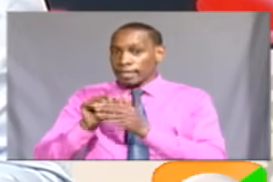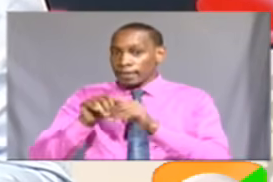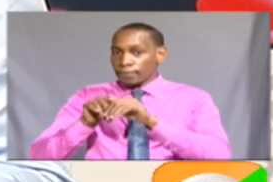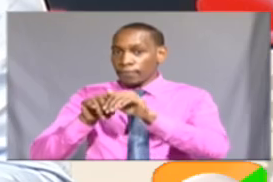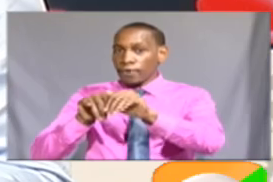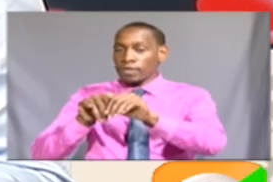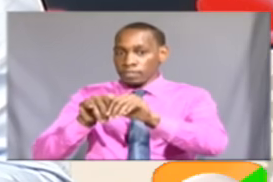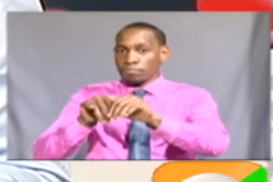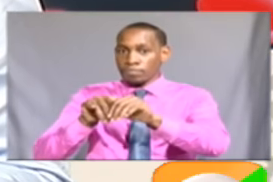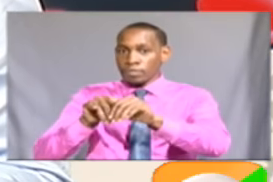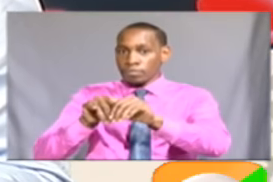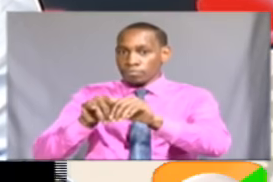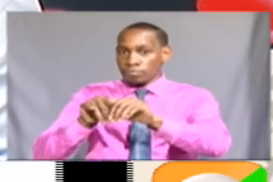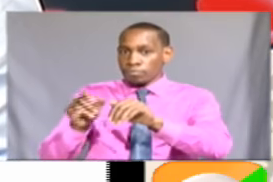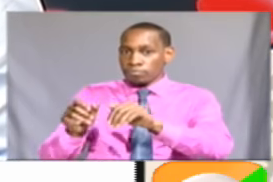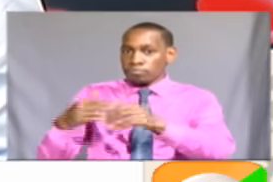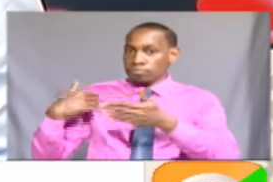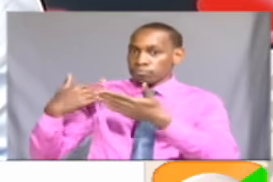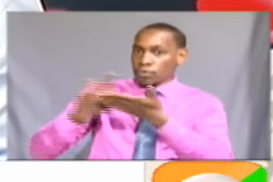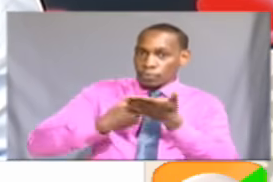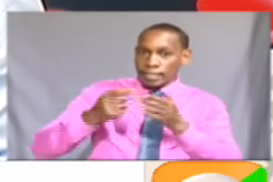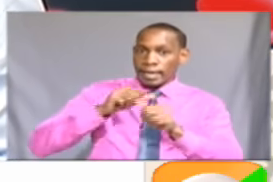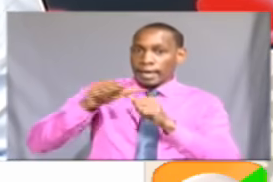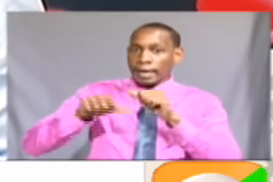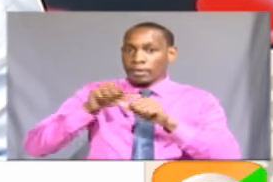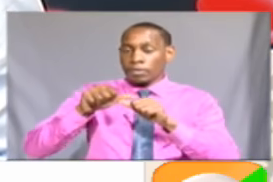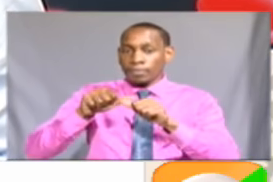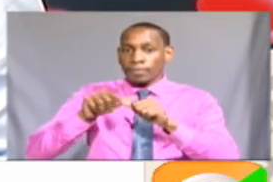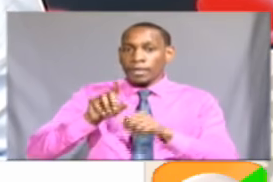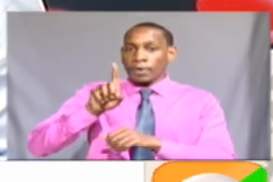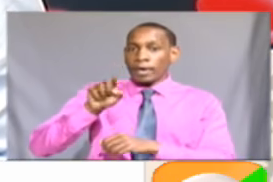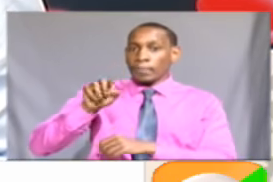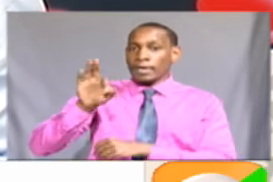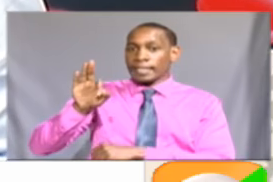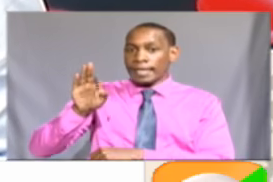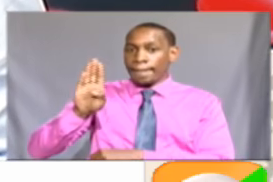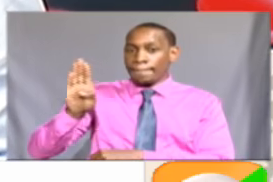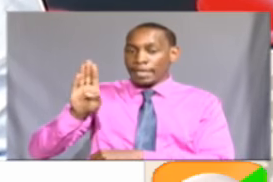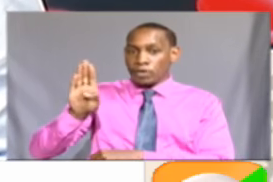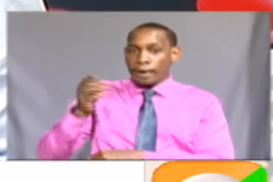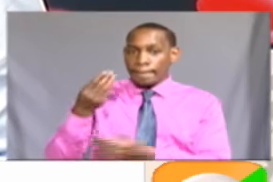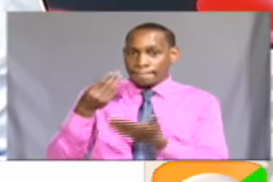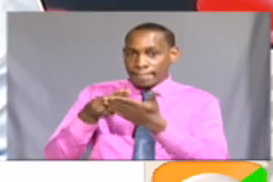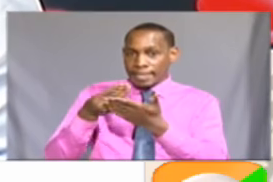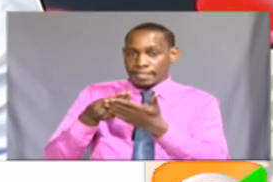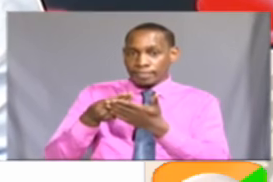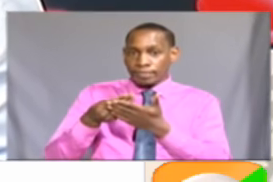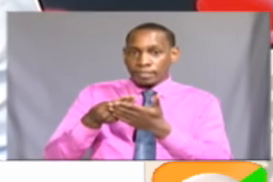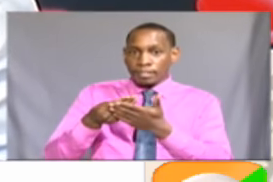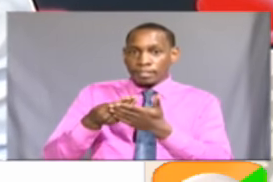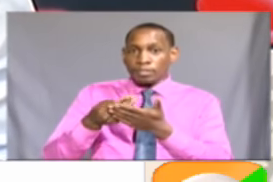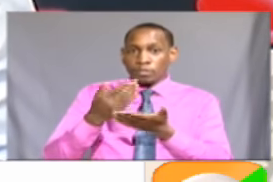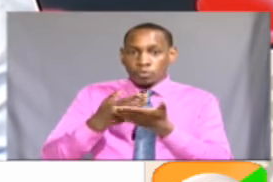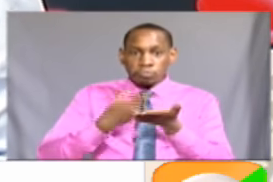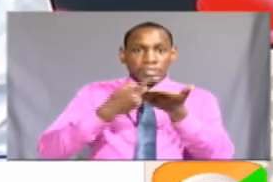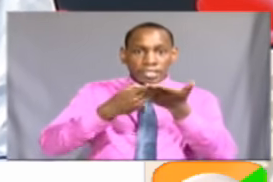following for a good part of this week about the 1.3 billion shillings. Mm-hmm. Caused quite a